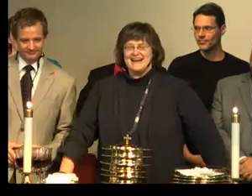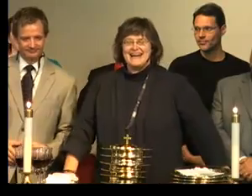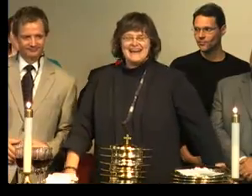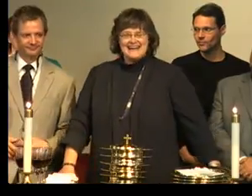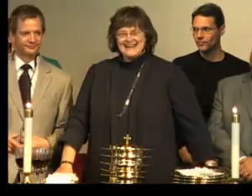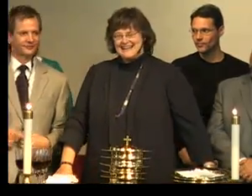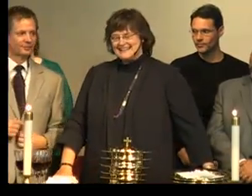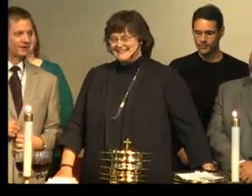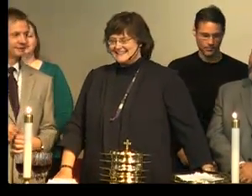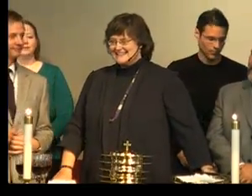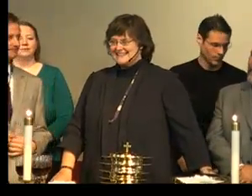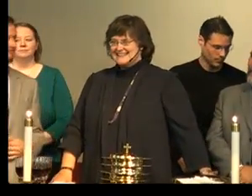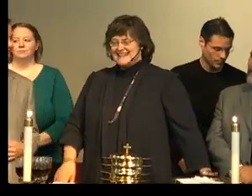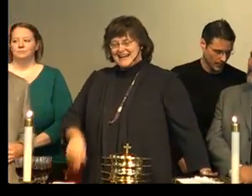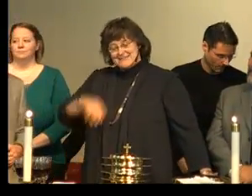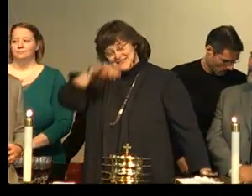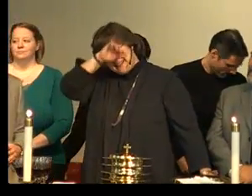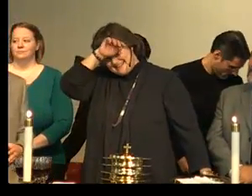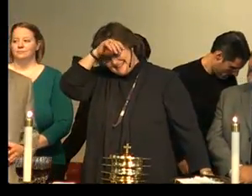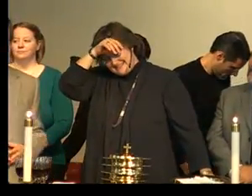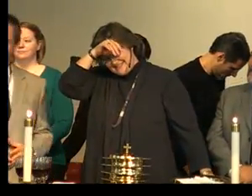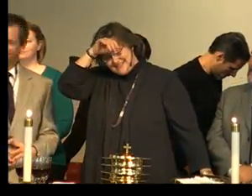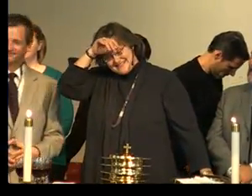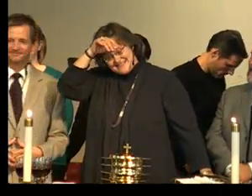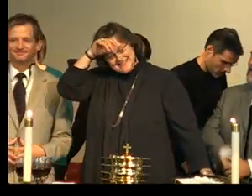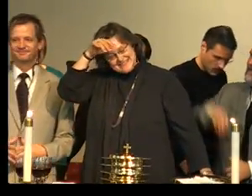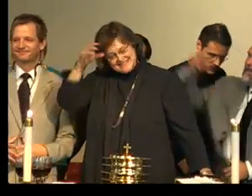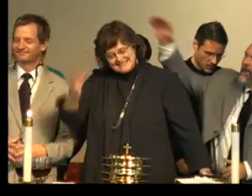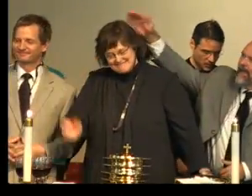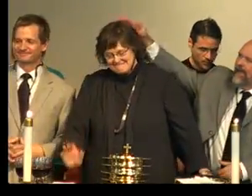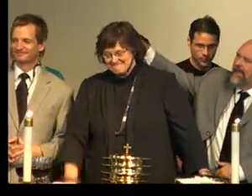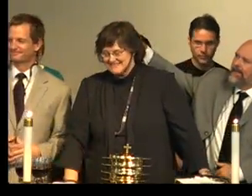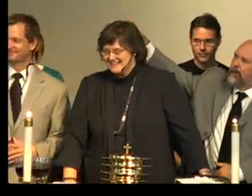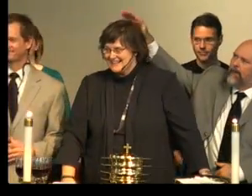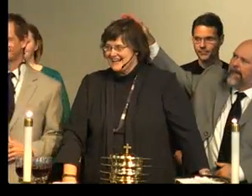All right. I'm sweating. We're all sweating.